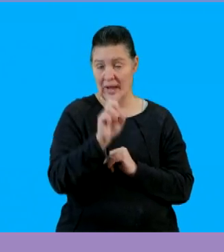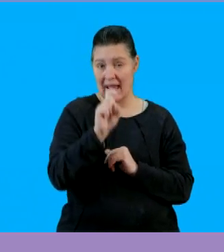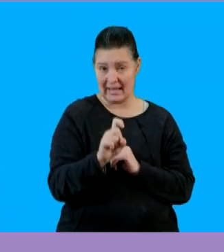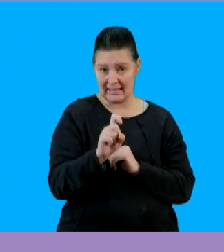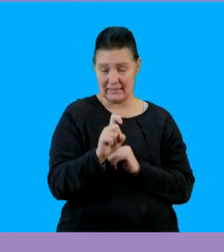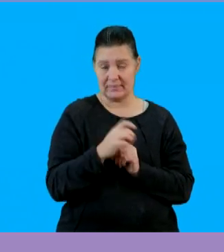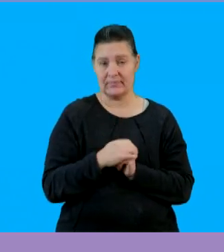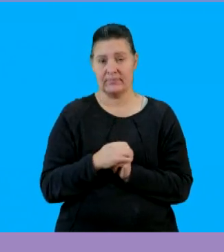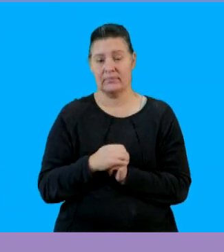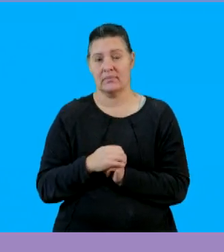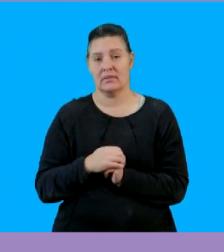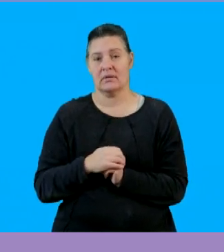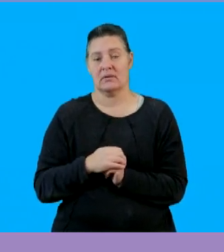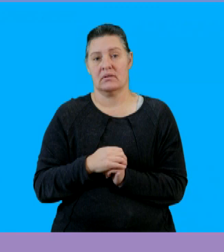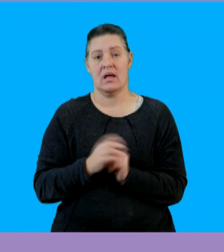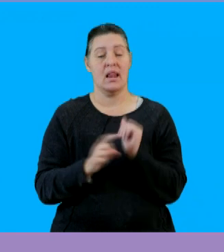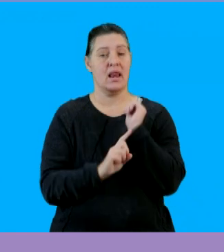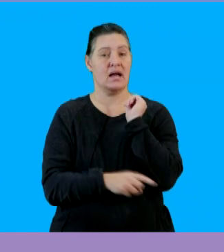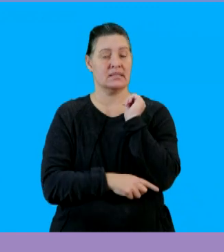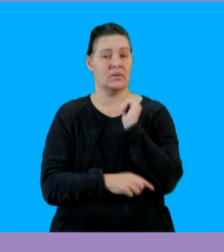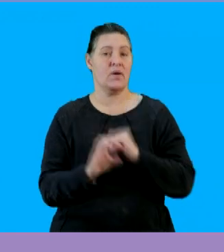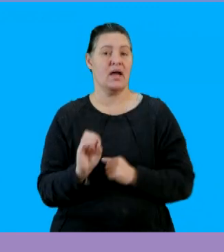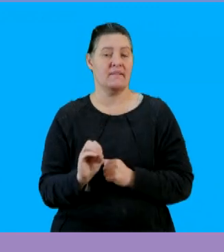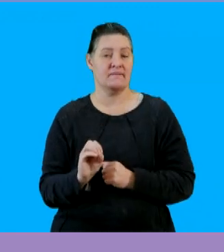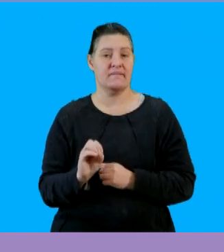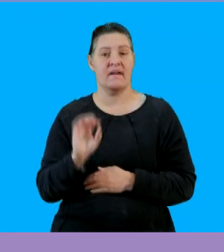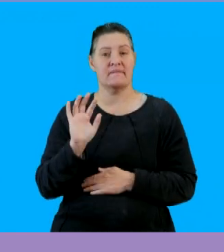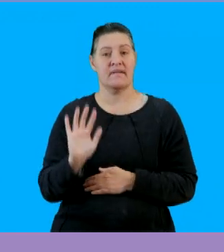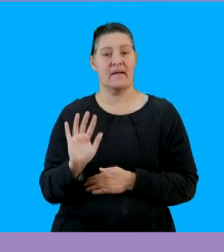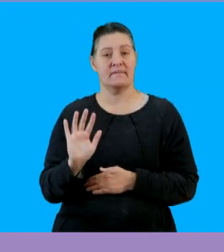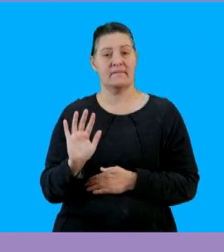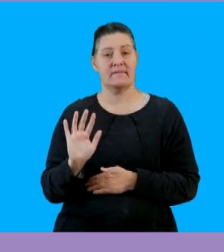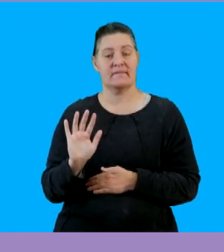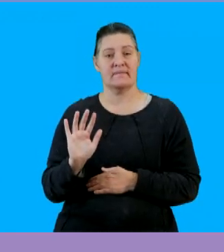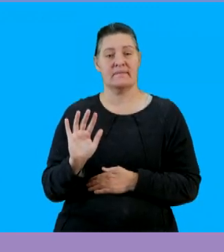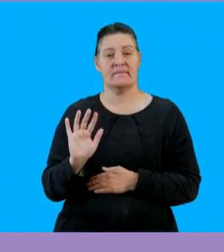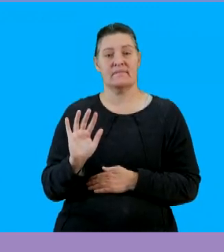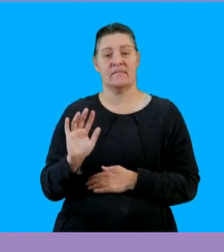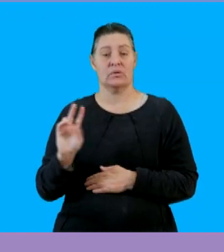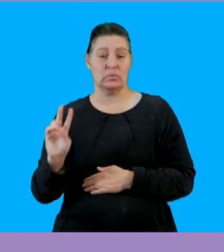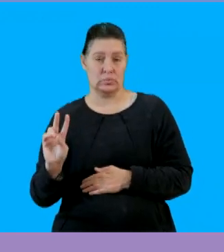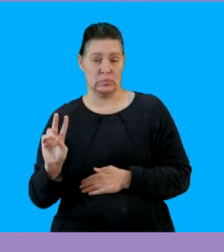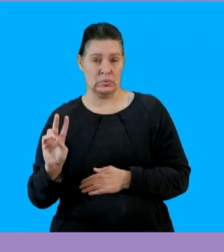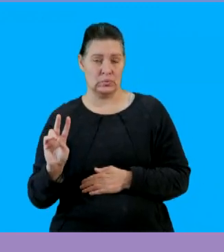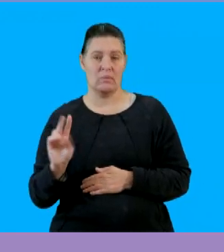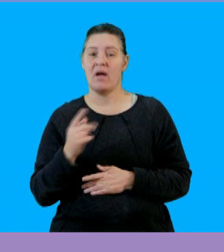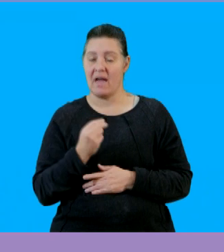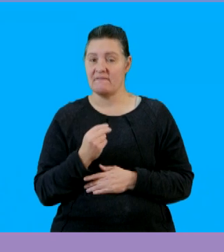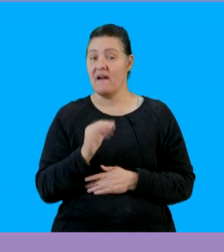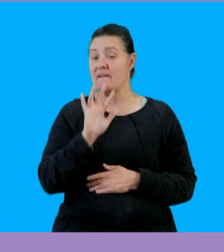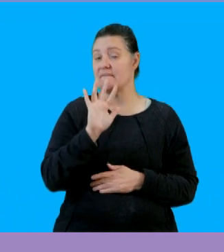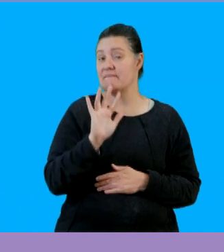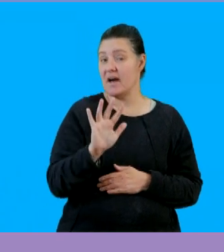a 2x. And then lastly, we have the 5 and the